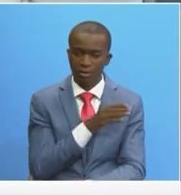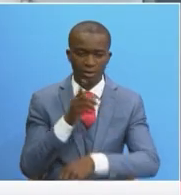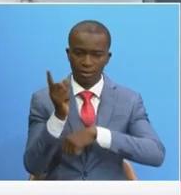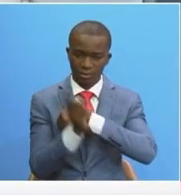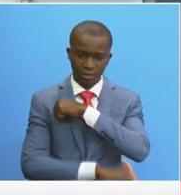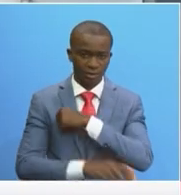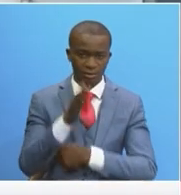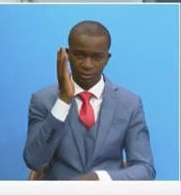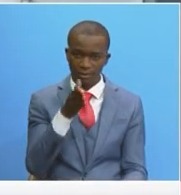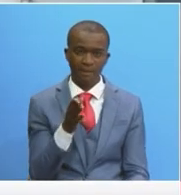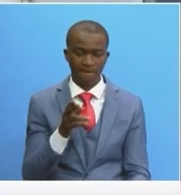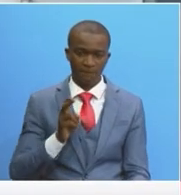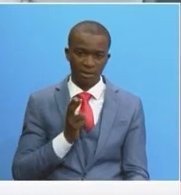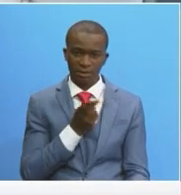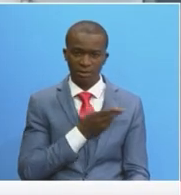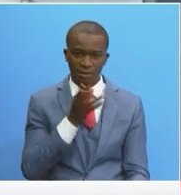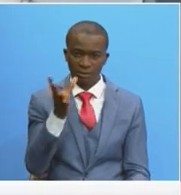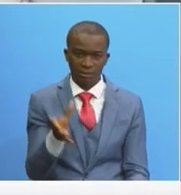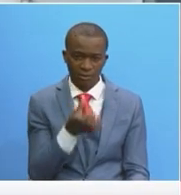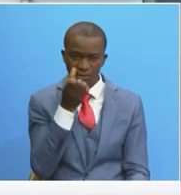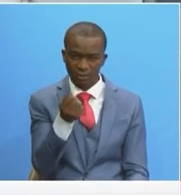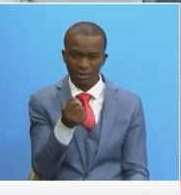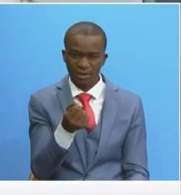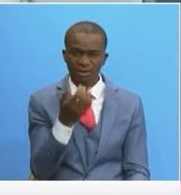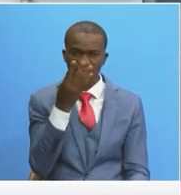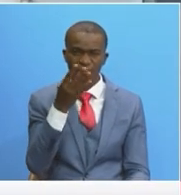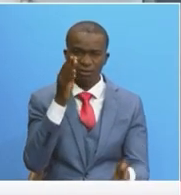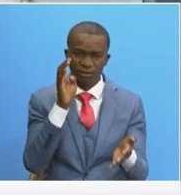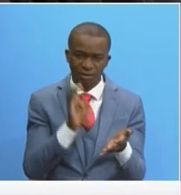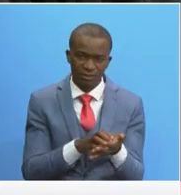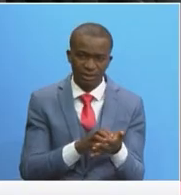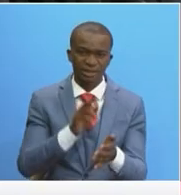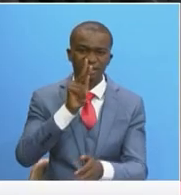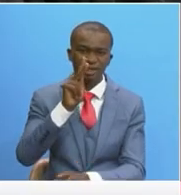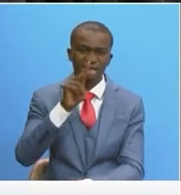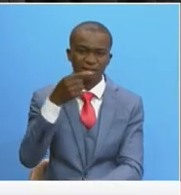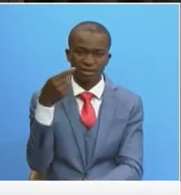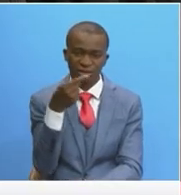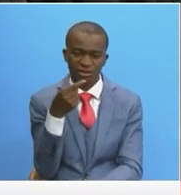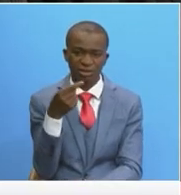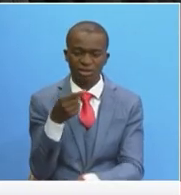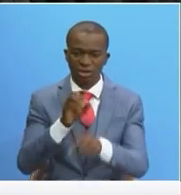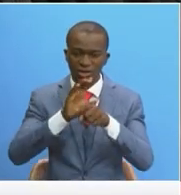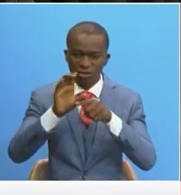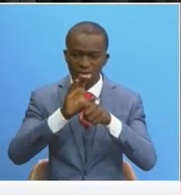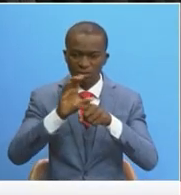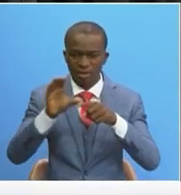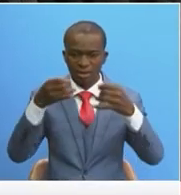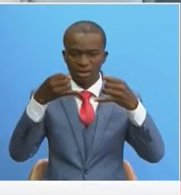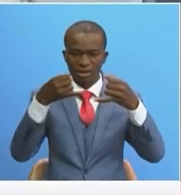we have recovered closer to 4,000 kgs of copper cables.